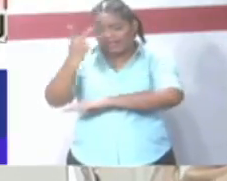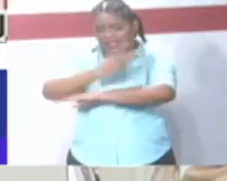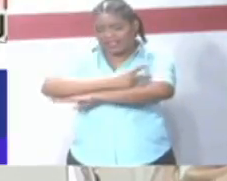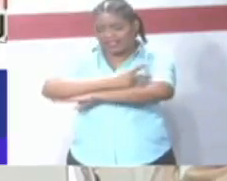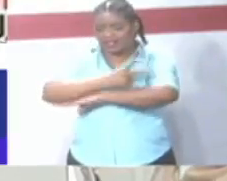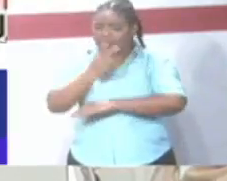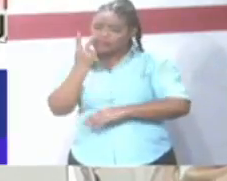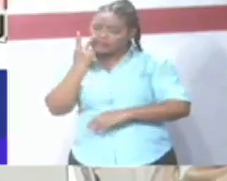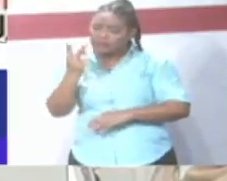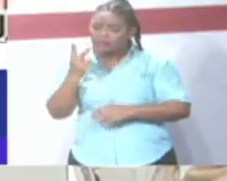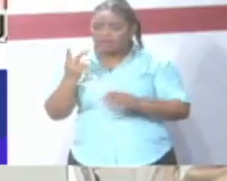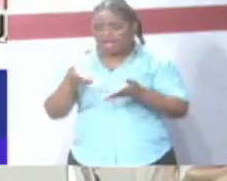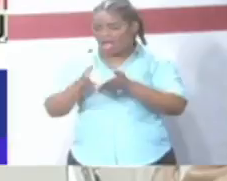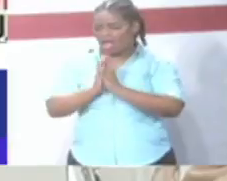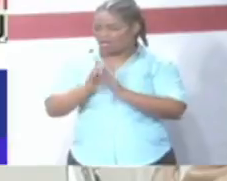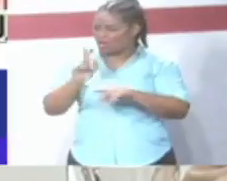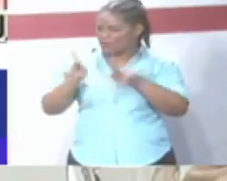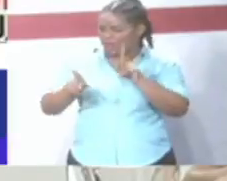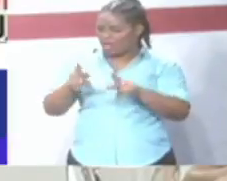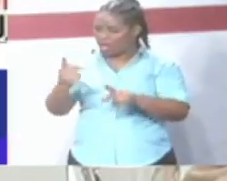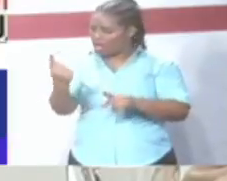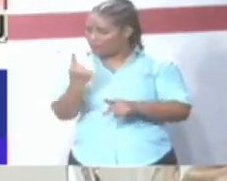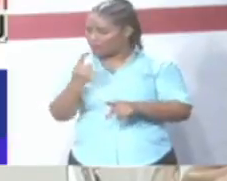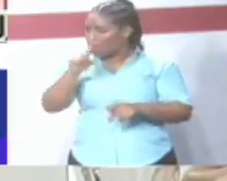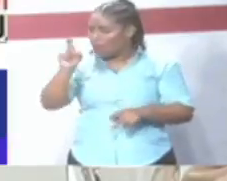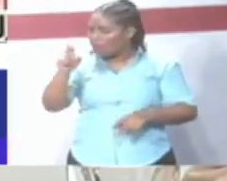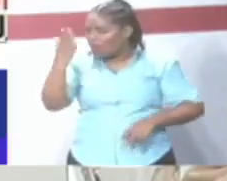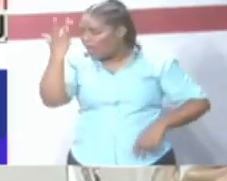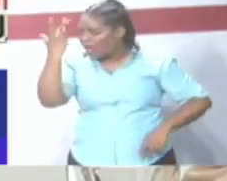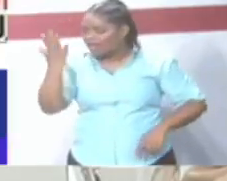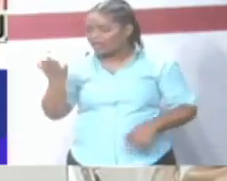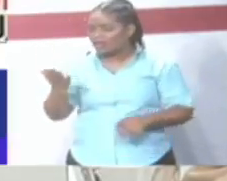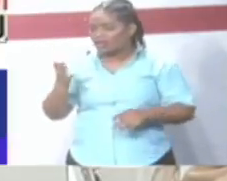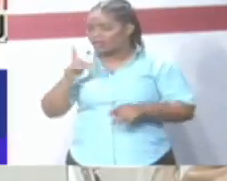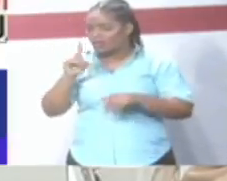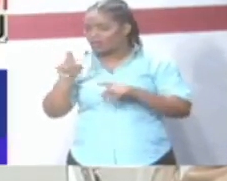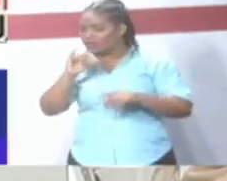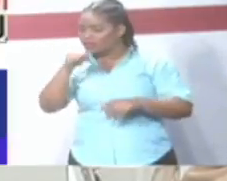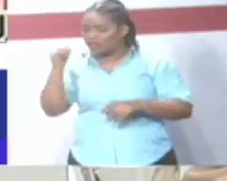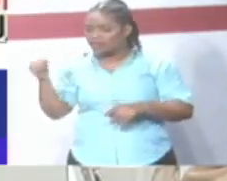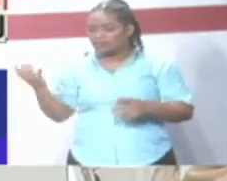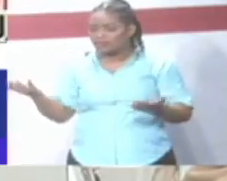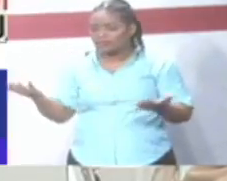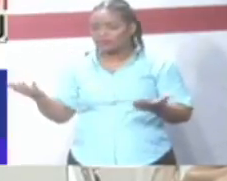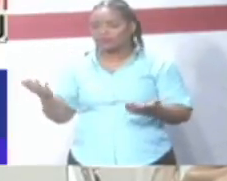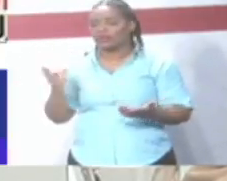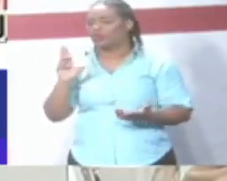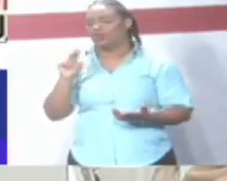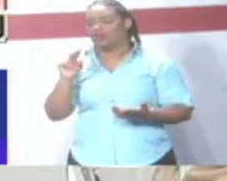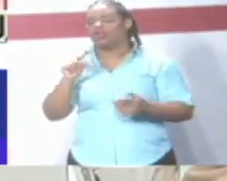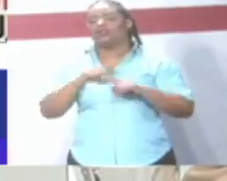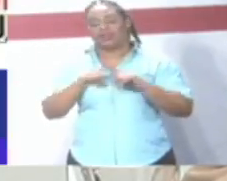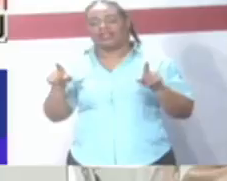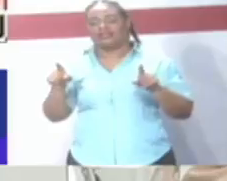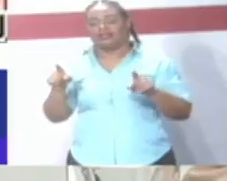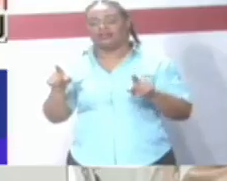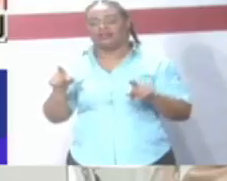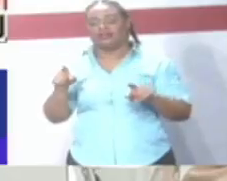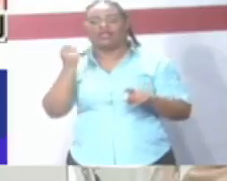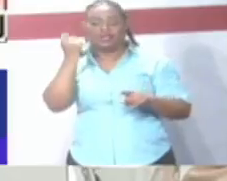questioned persons, but the anecdotal evidence coming to us is that these